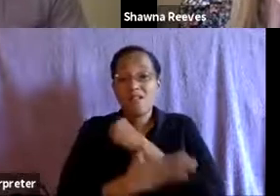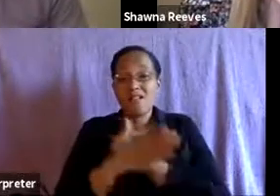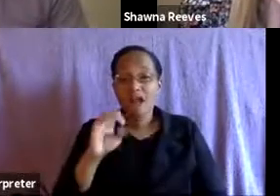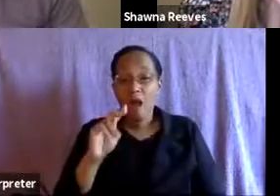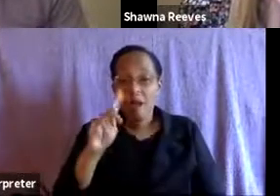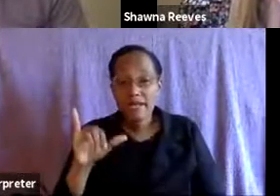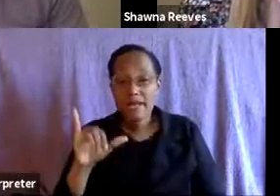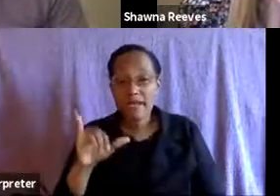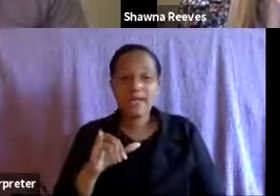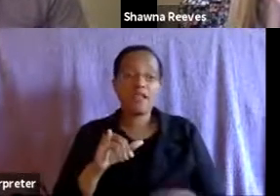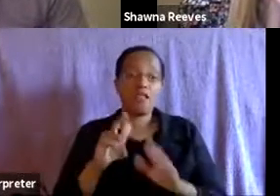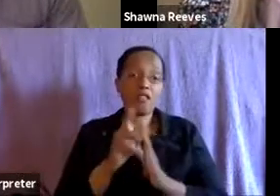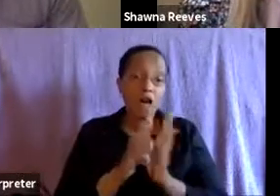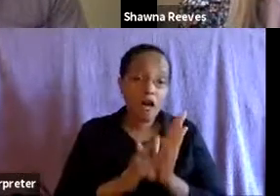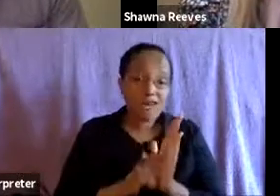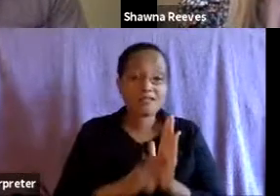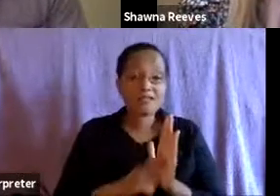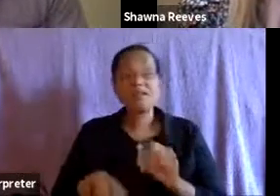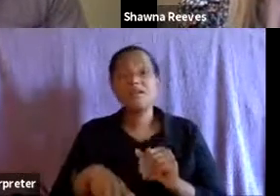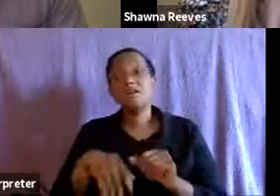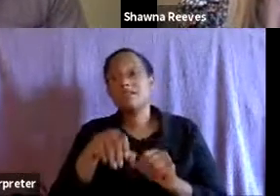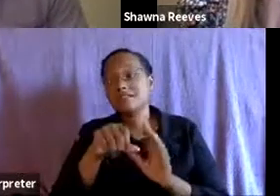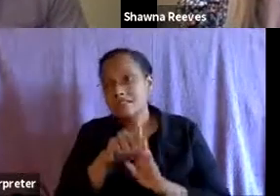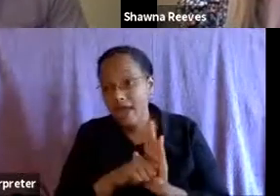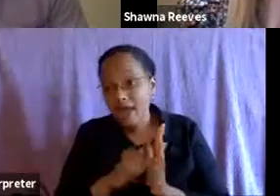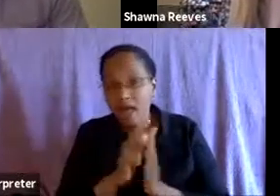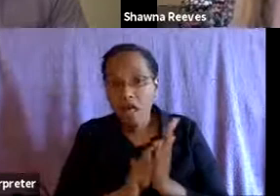when a facility is maybe going too far in restricting